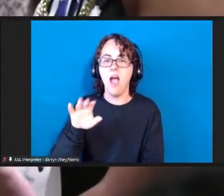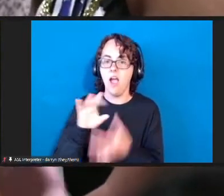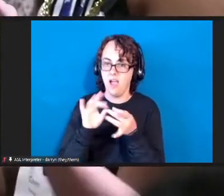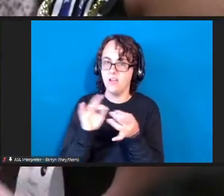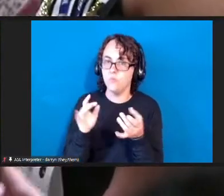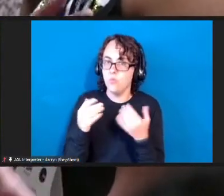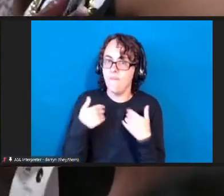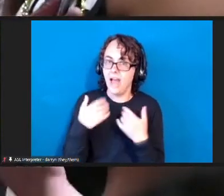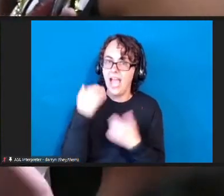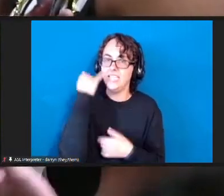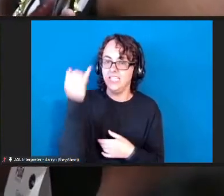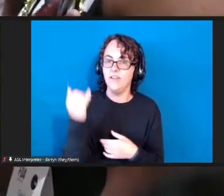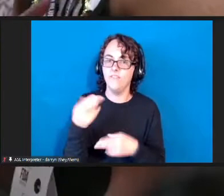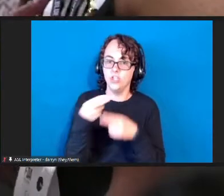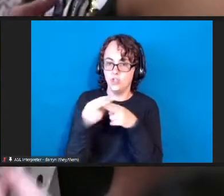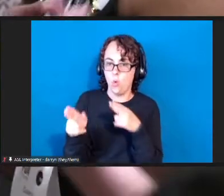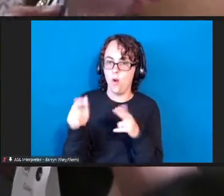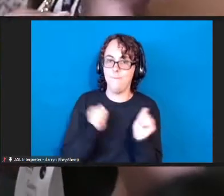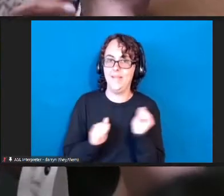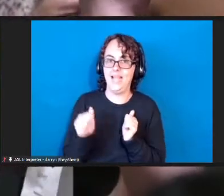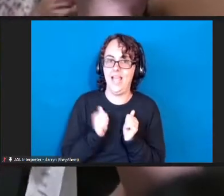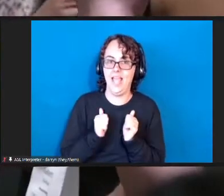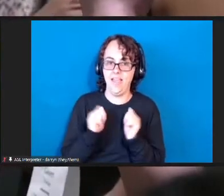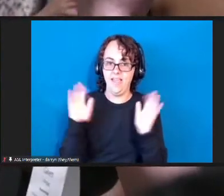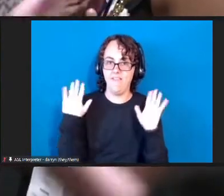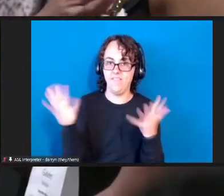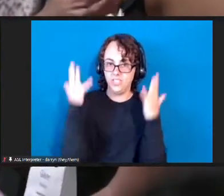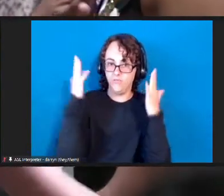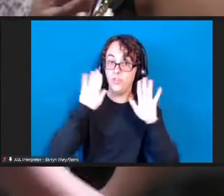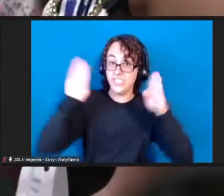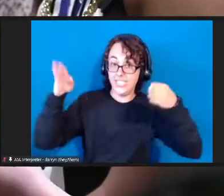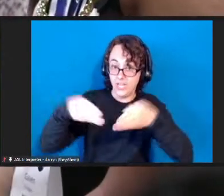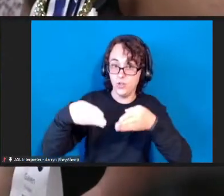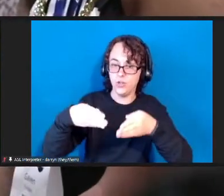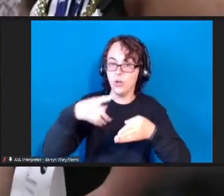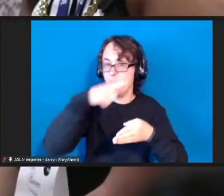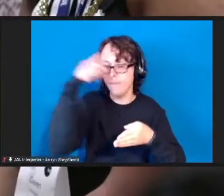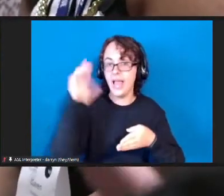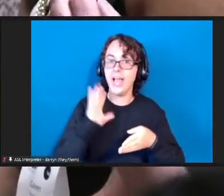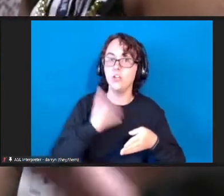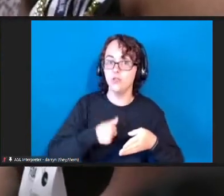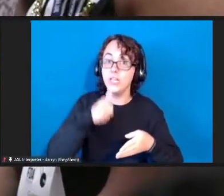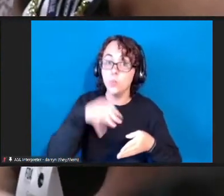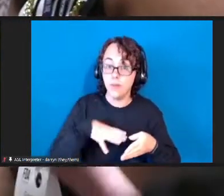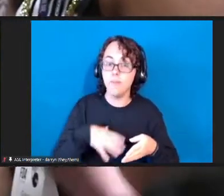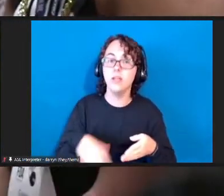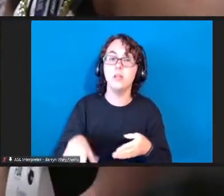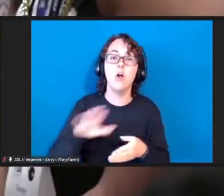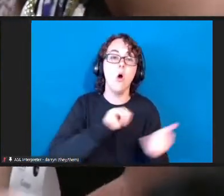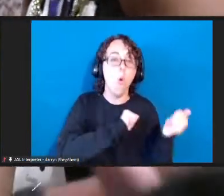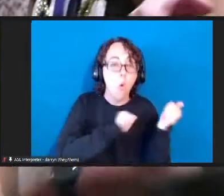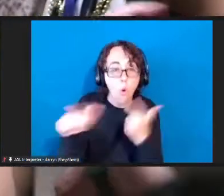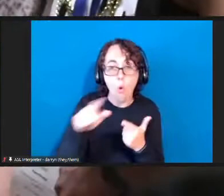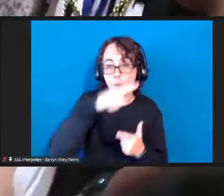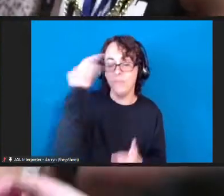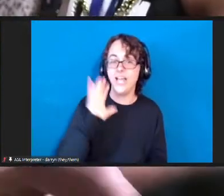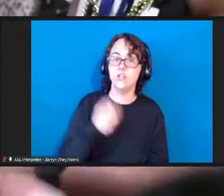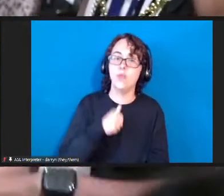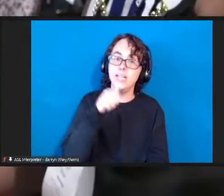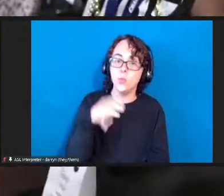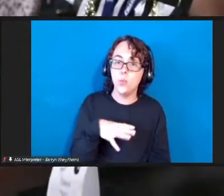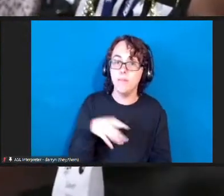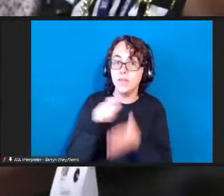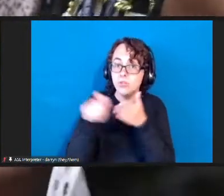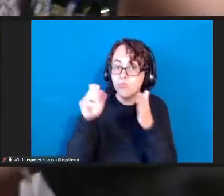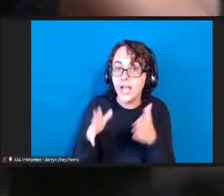short play festival that centers Black trans women, that is all of Black trans women writers, all Black trans women directors, all Black trans